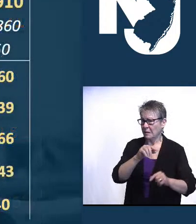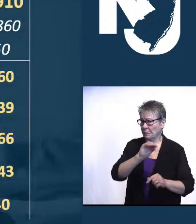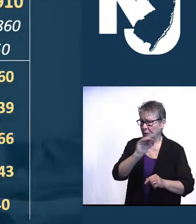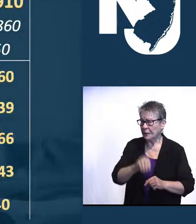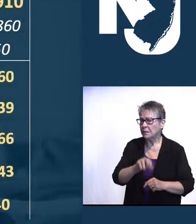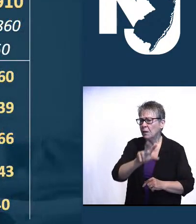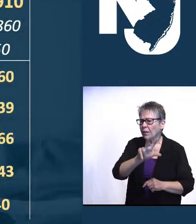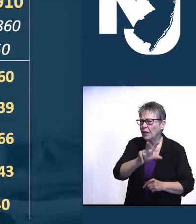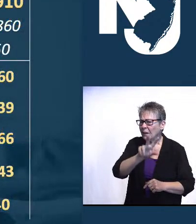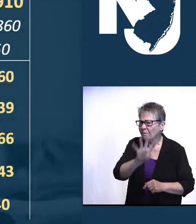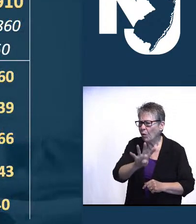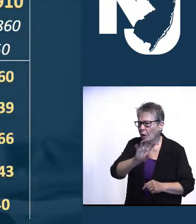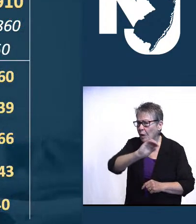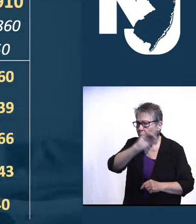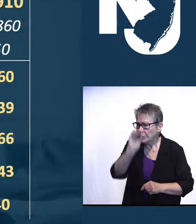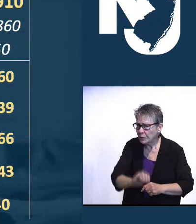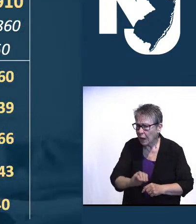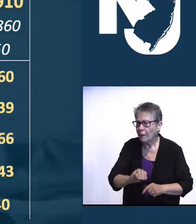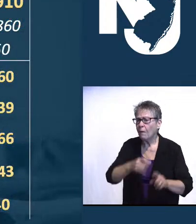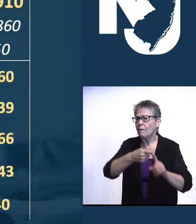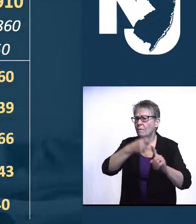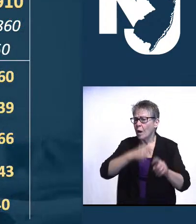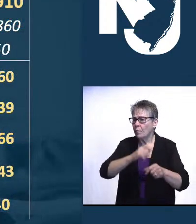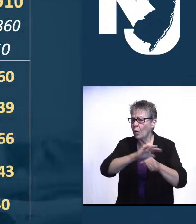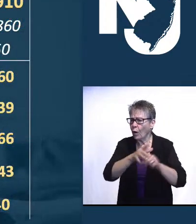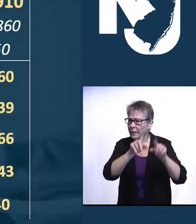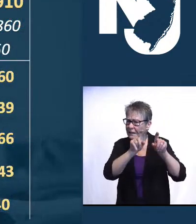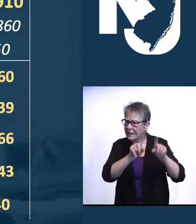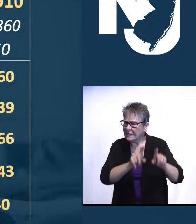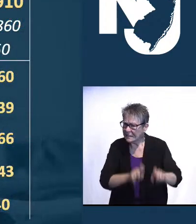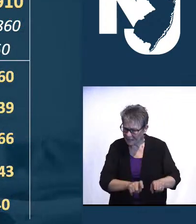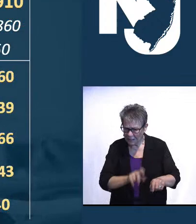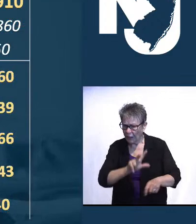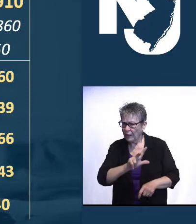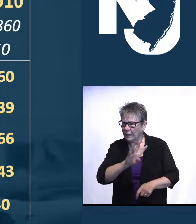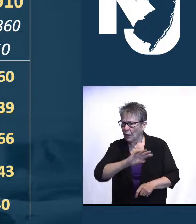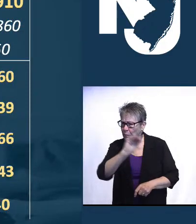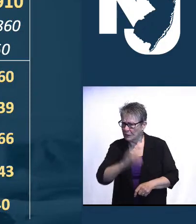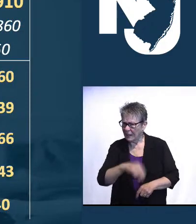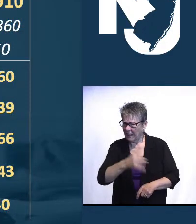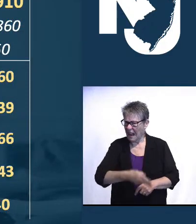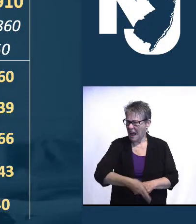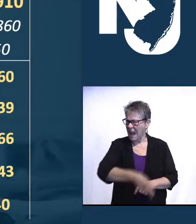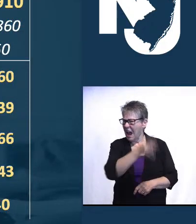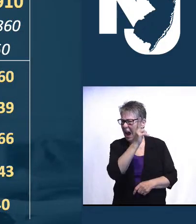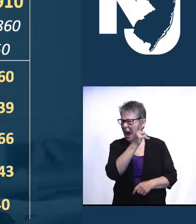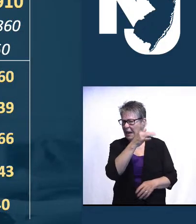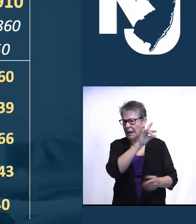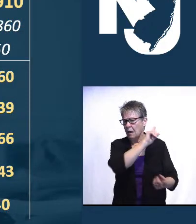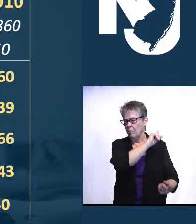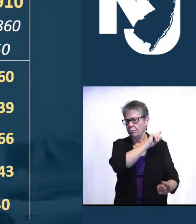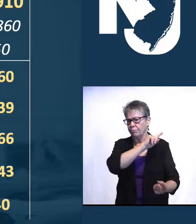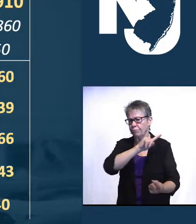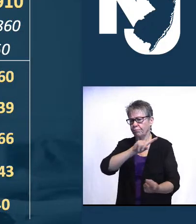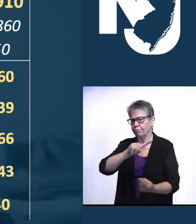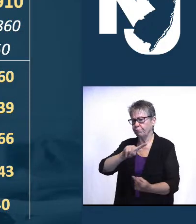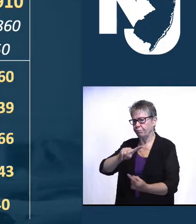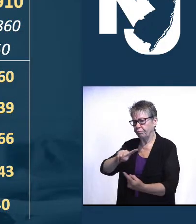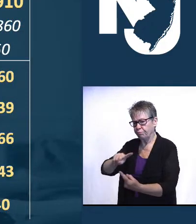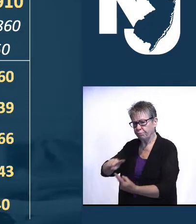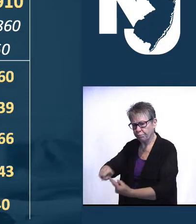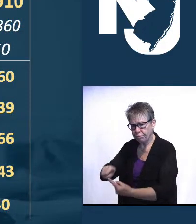the numbers in our hospitals, we see these numbers continue to tail off as well. Overall, hospitalizations have dropped by another